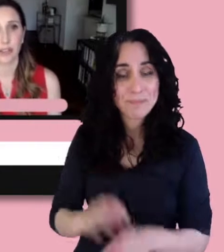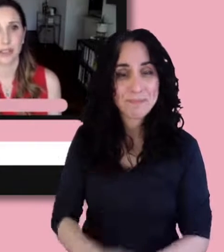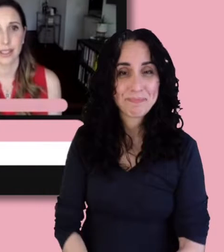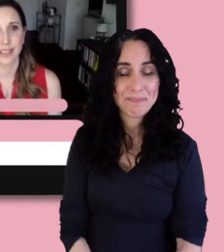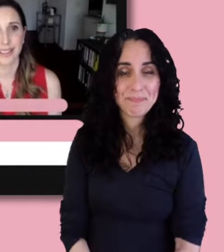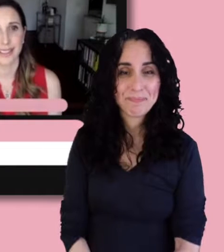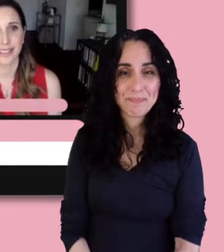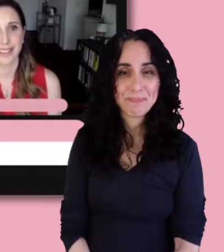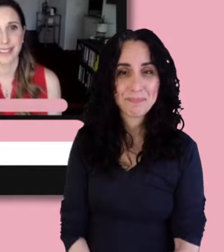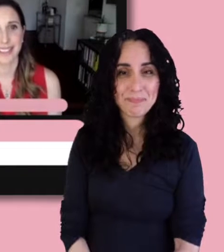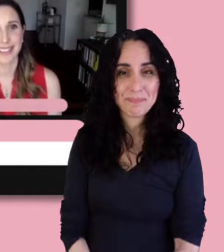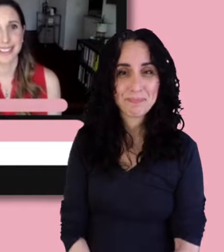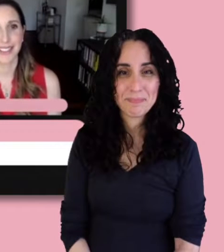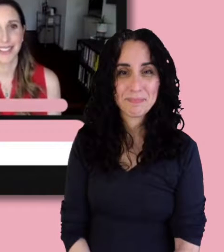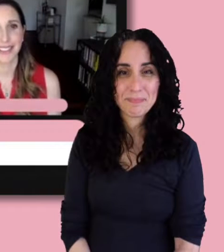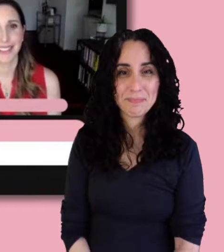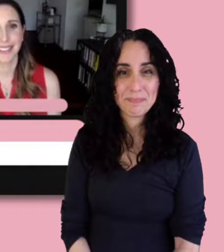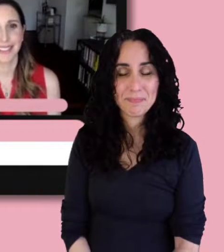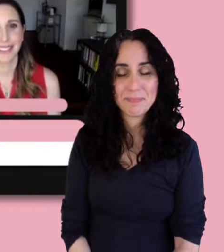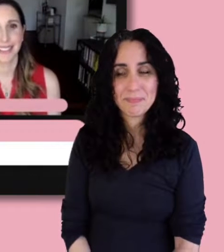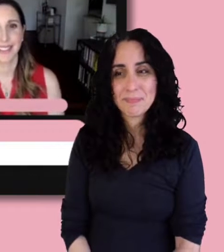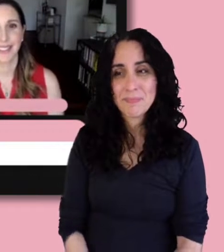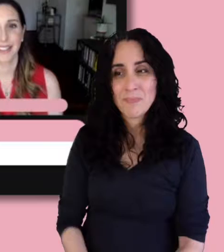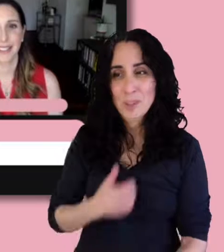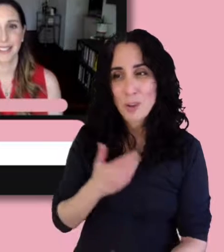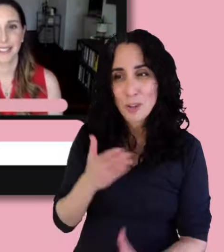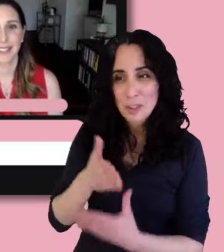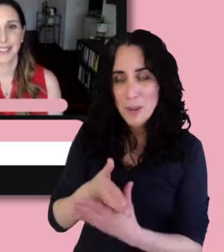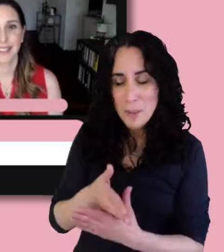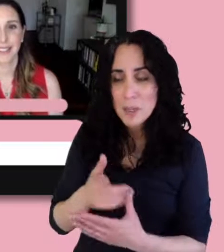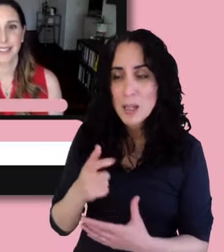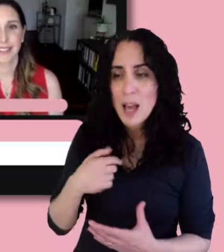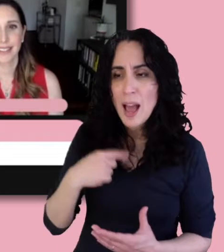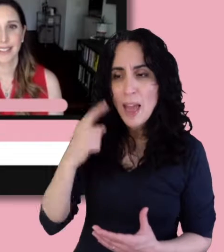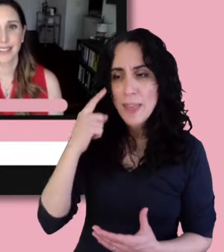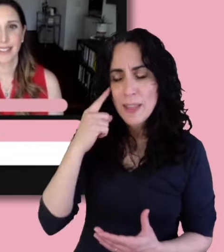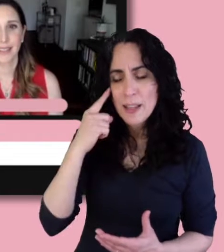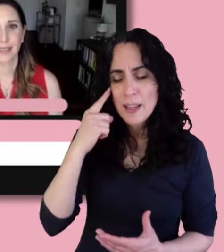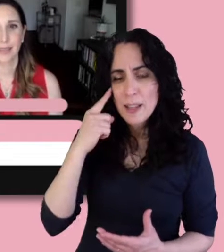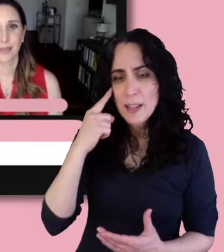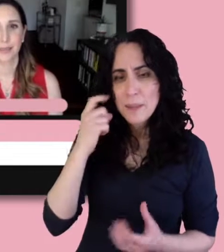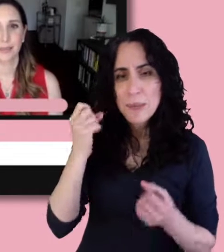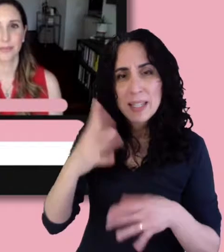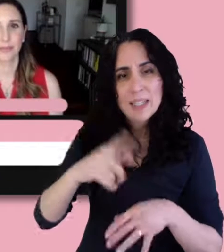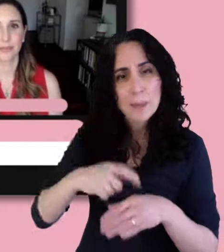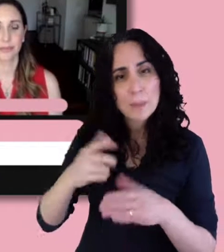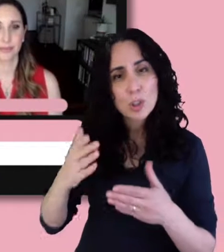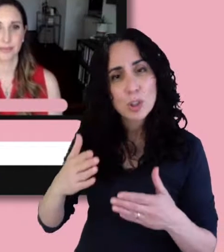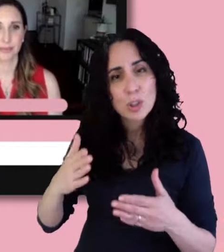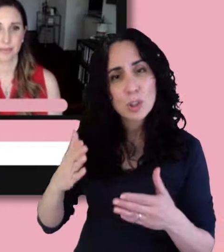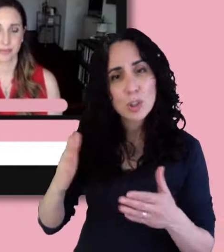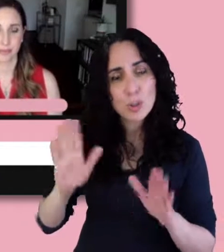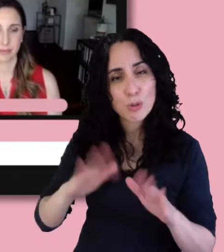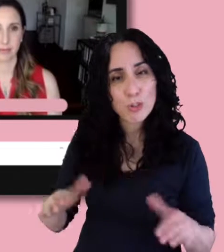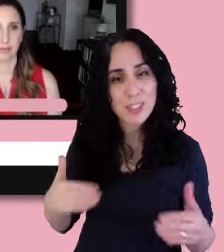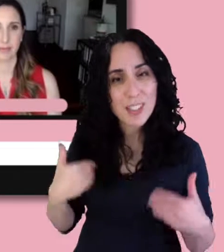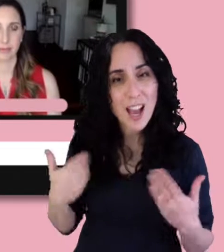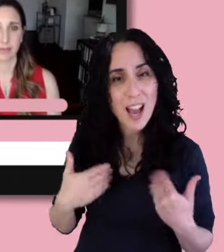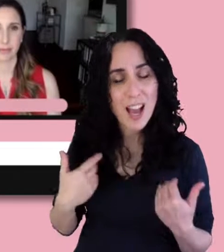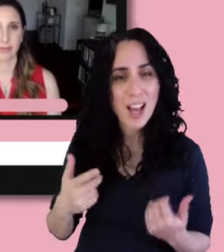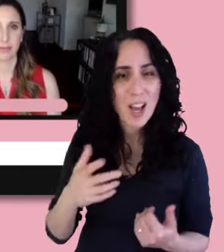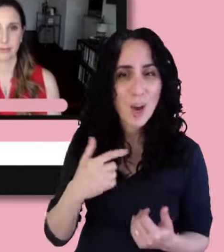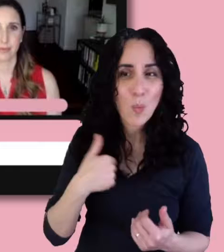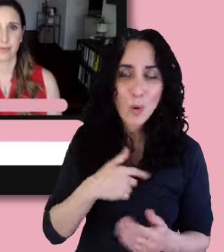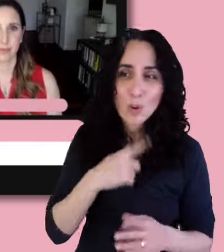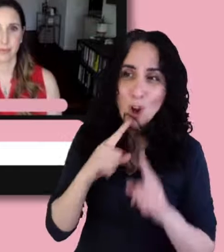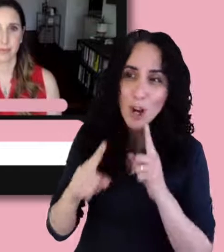sure. Sorry, I was just thinking, like, I think a lot of times because children are young and because